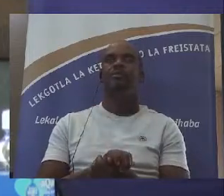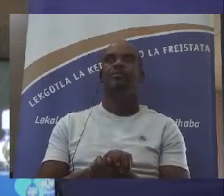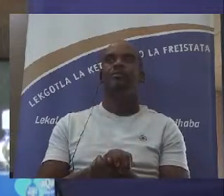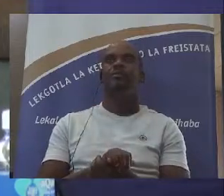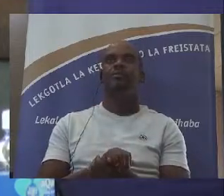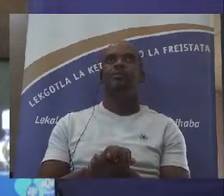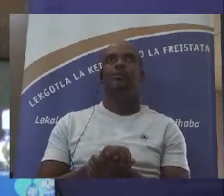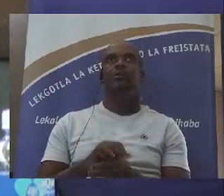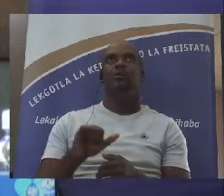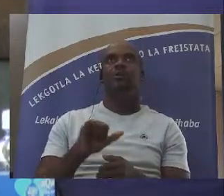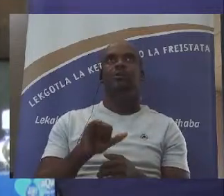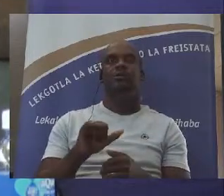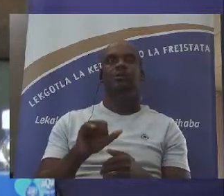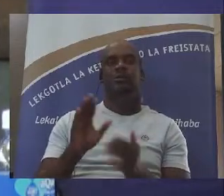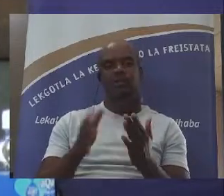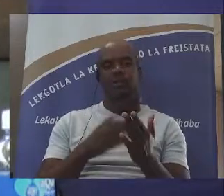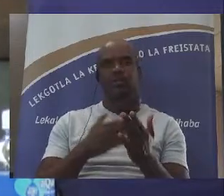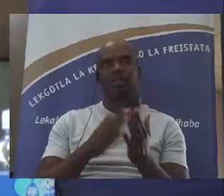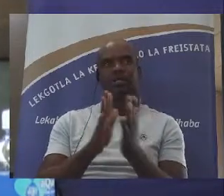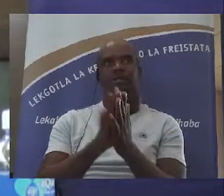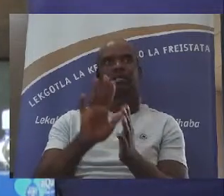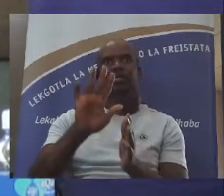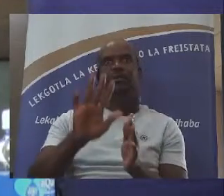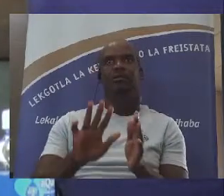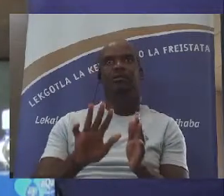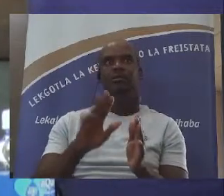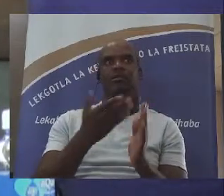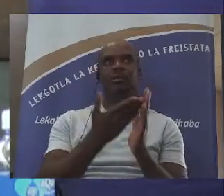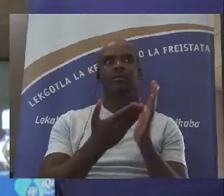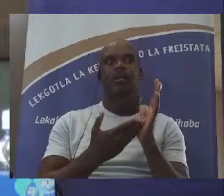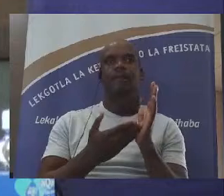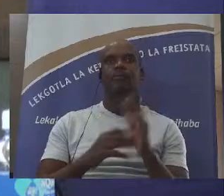which is on page 19 of the bill.